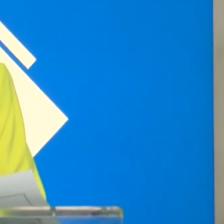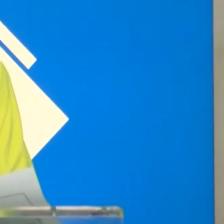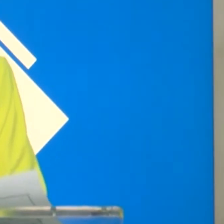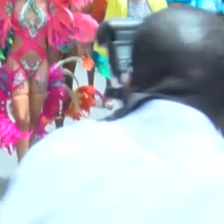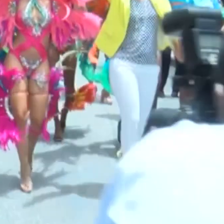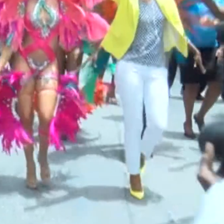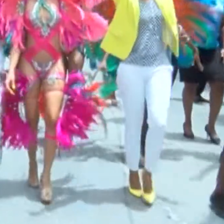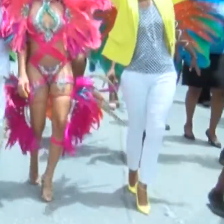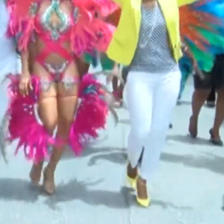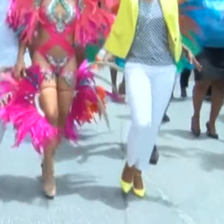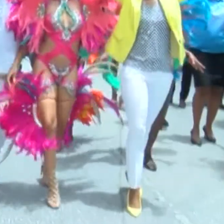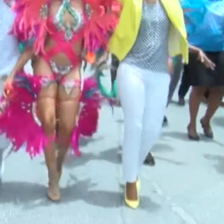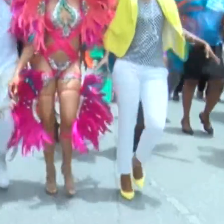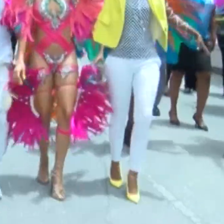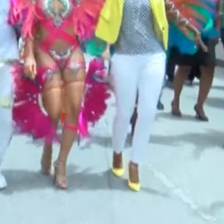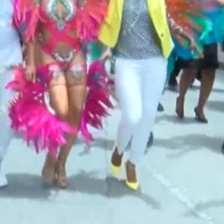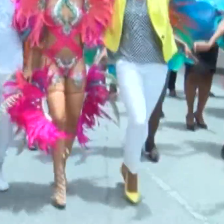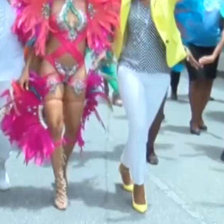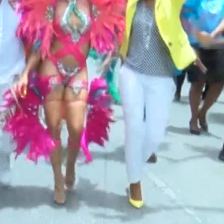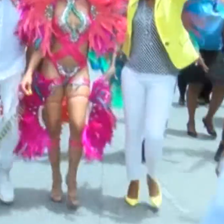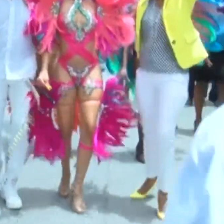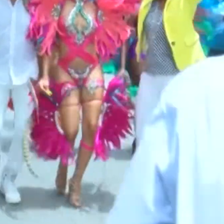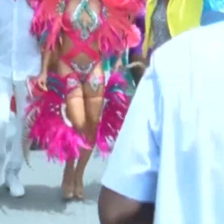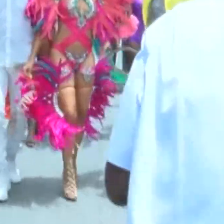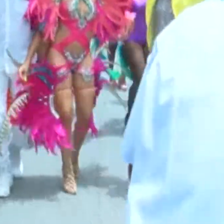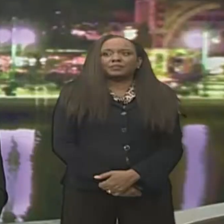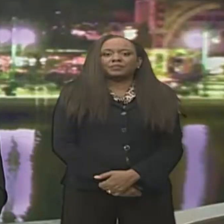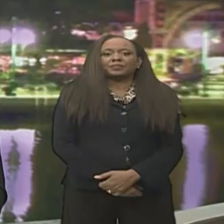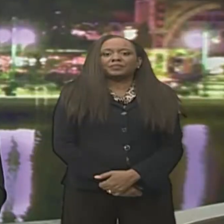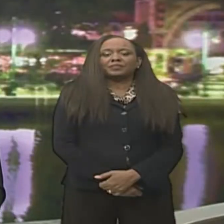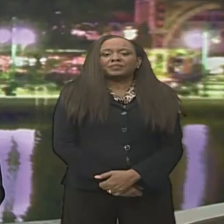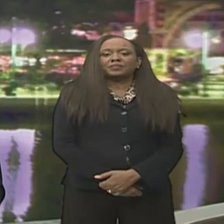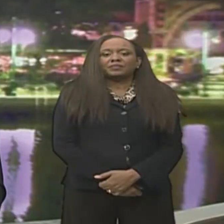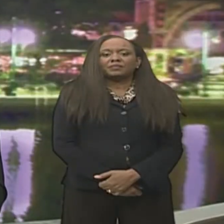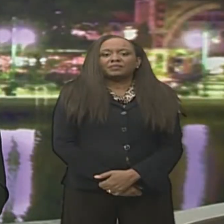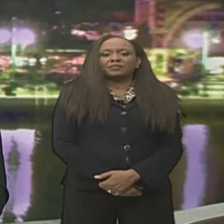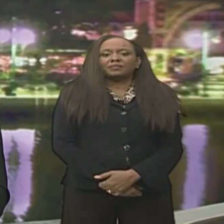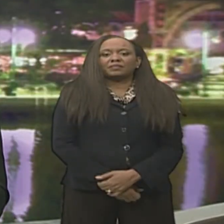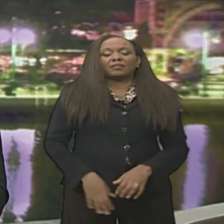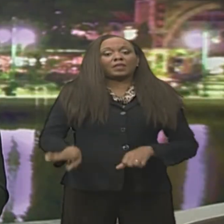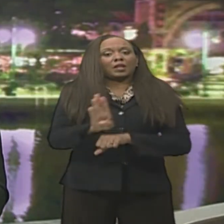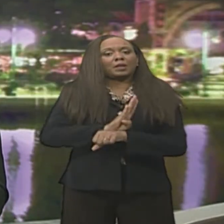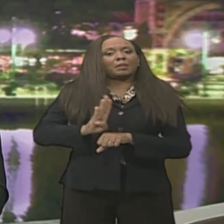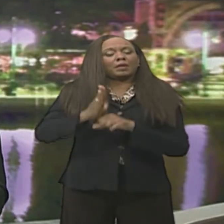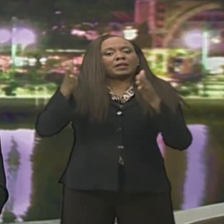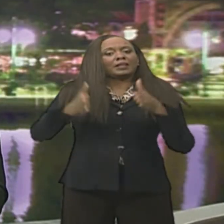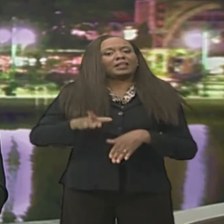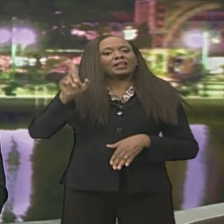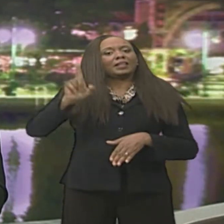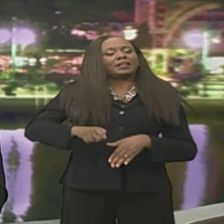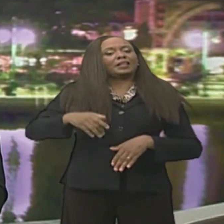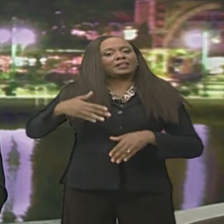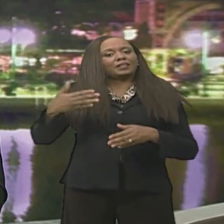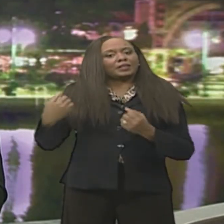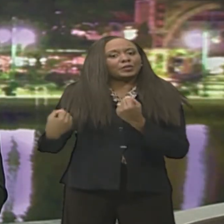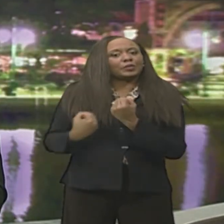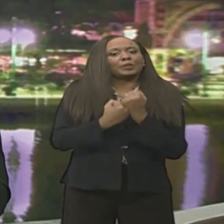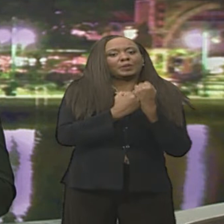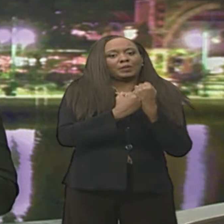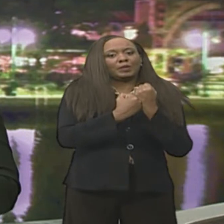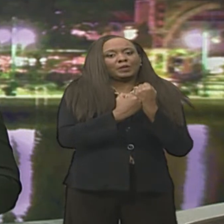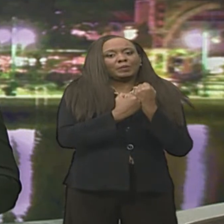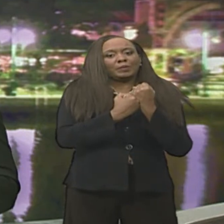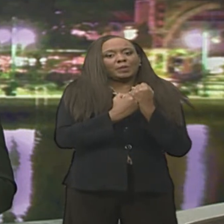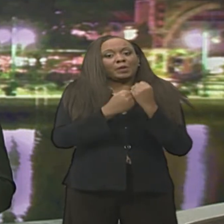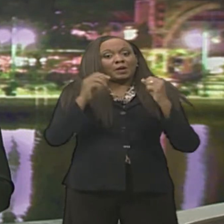with you. Kadooment Day is August 6th. Barbadians are being told to come out and support one of the staple